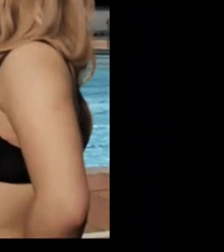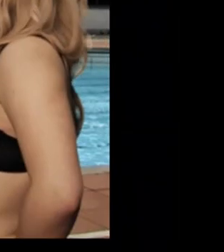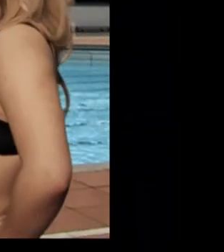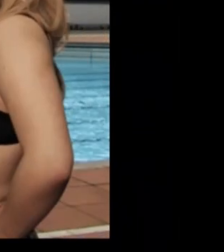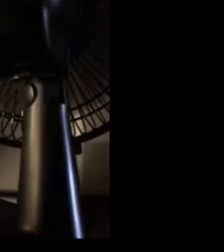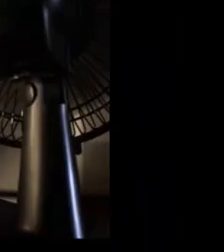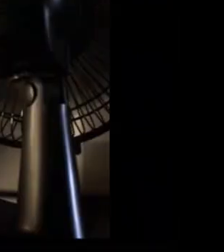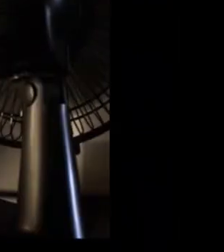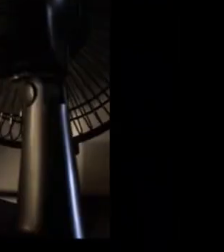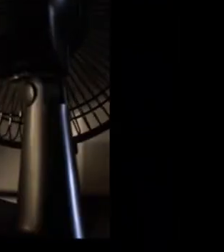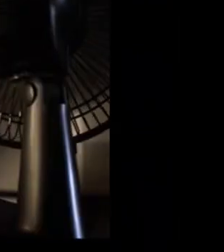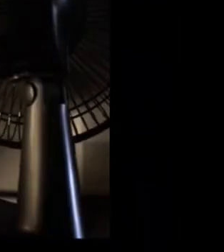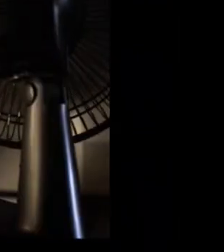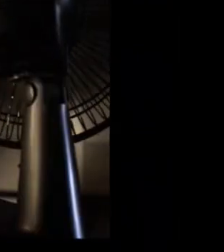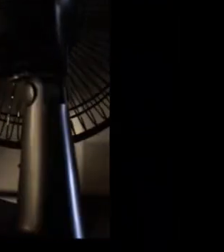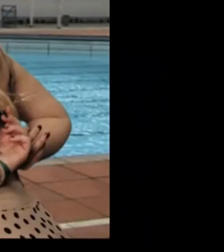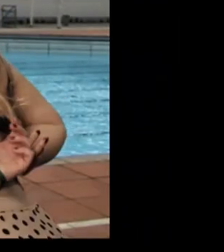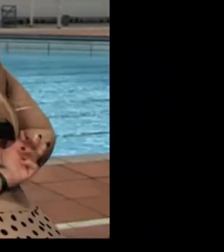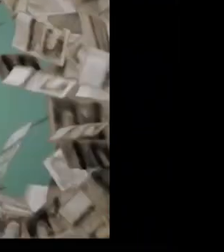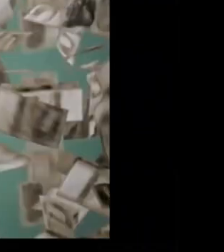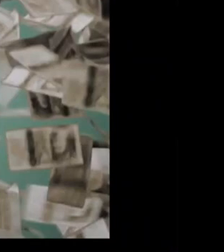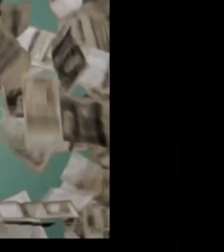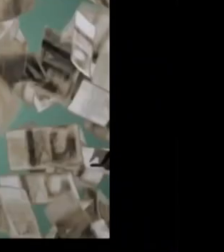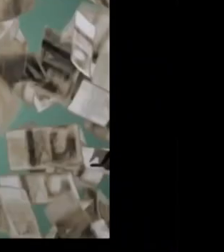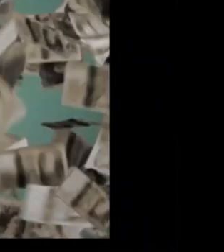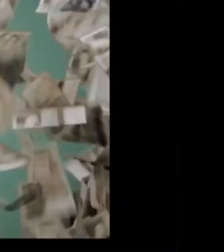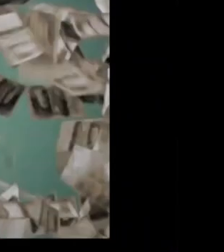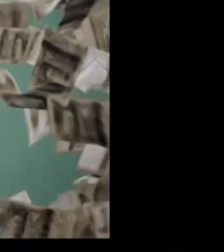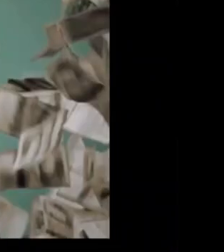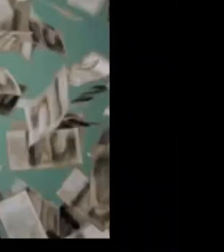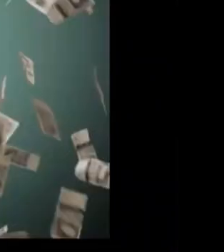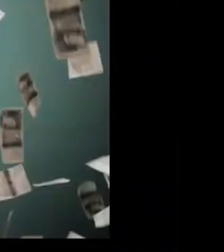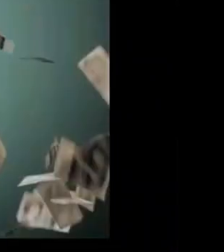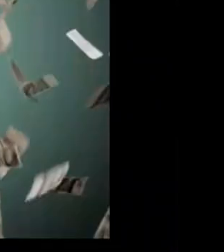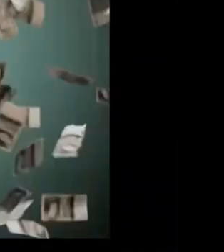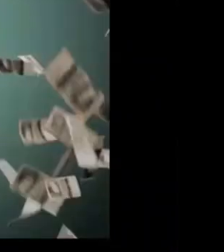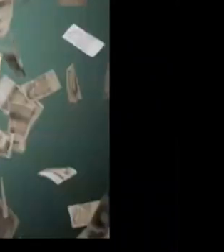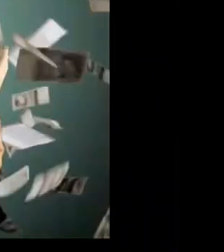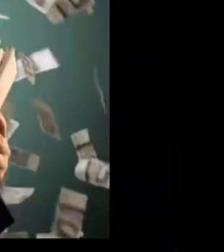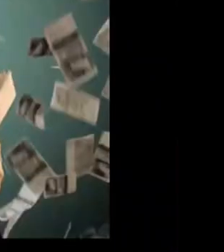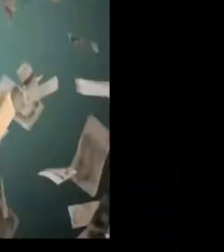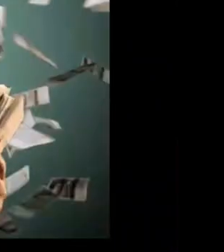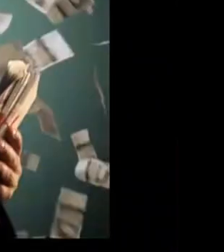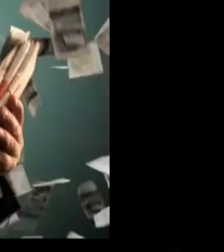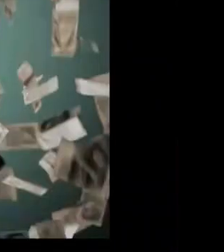Porno lab. Should I take it off? And I've just bought Vanity Land.